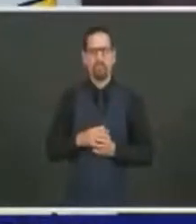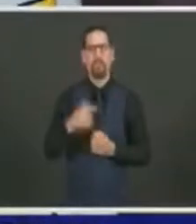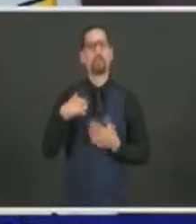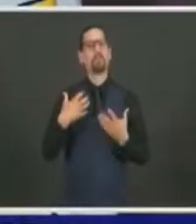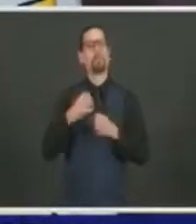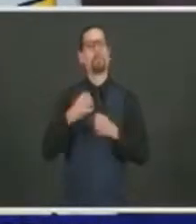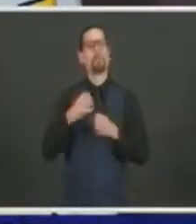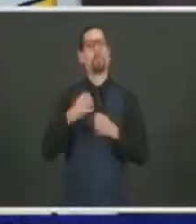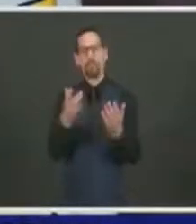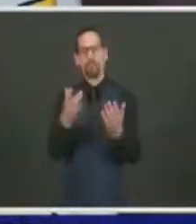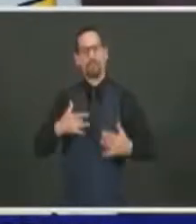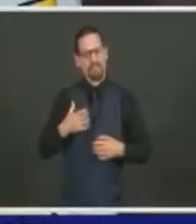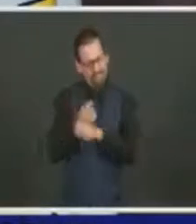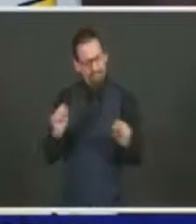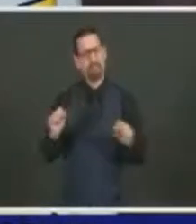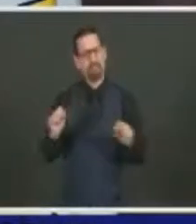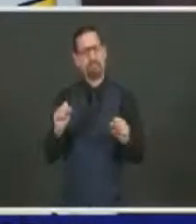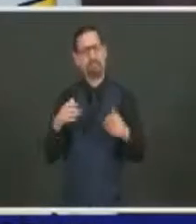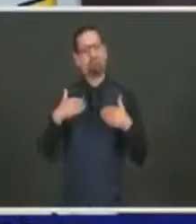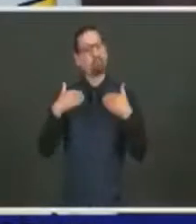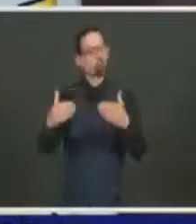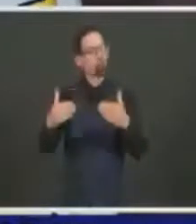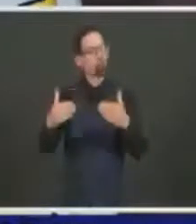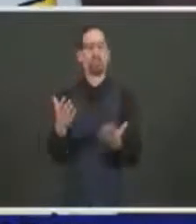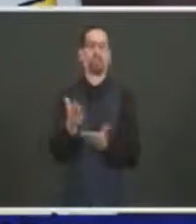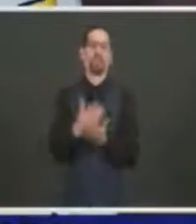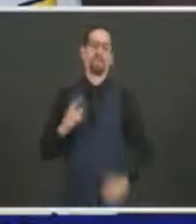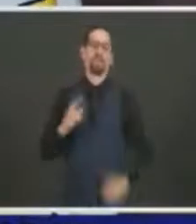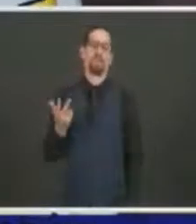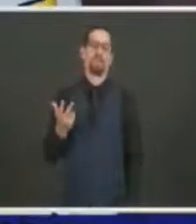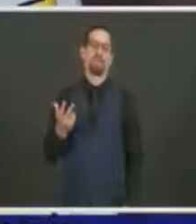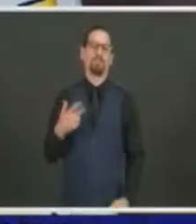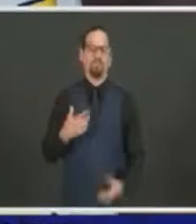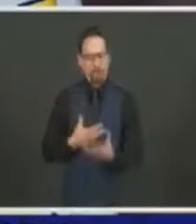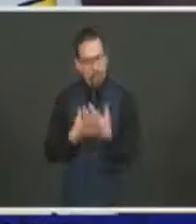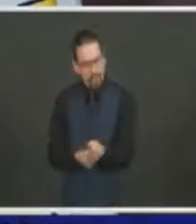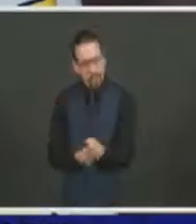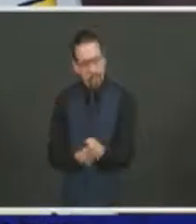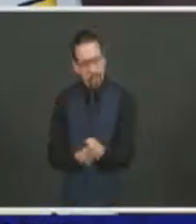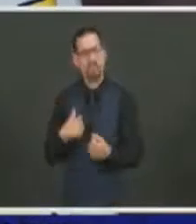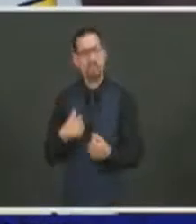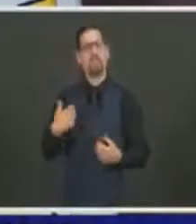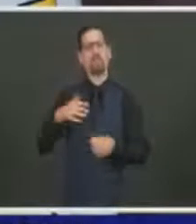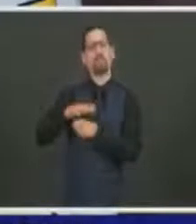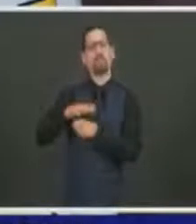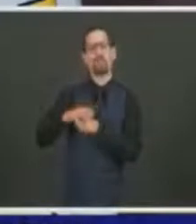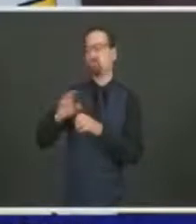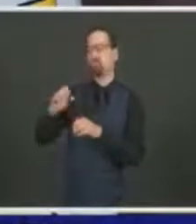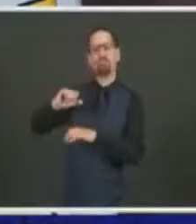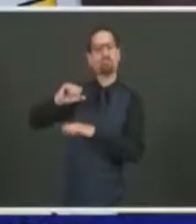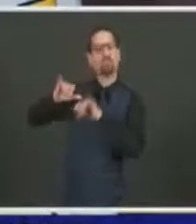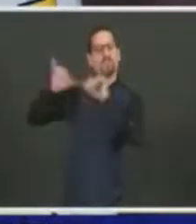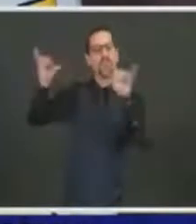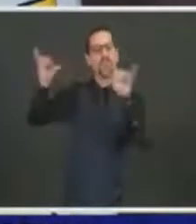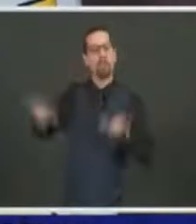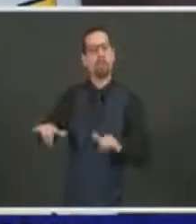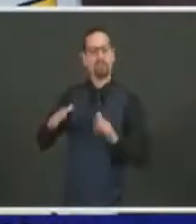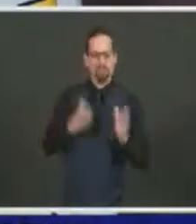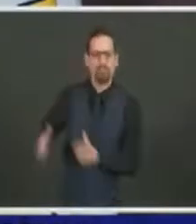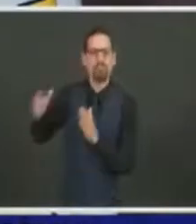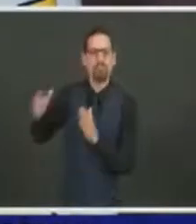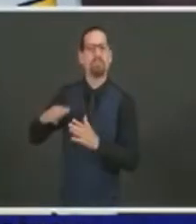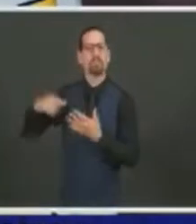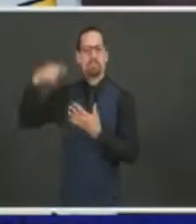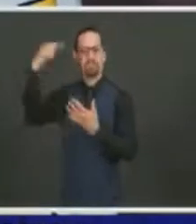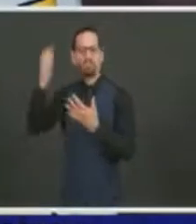phase 3. I'm confident of it. And also, we're going to continue to change our response in